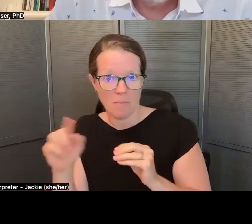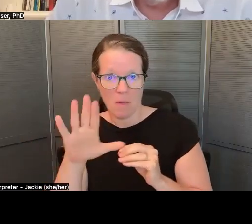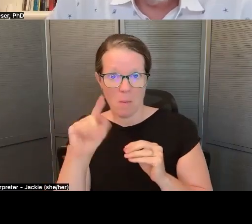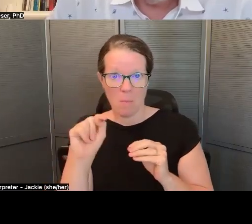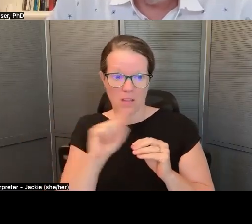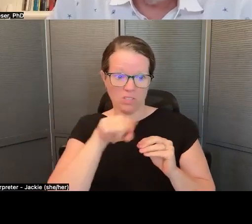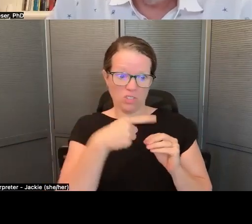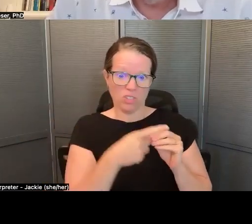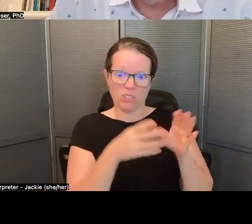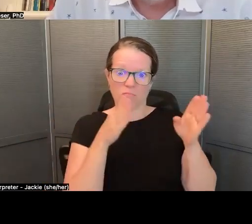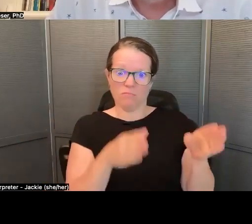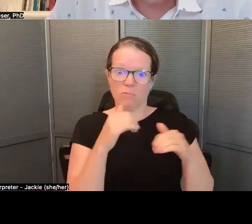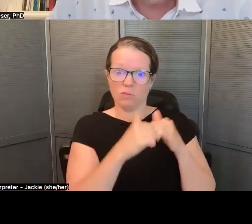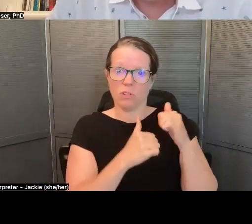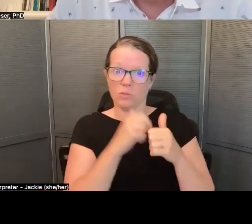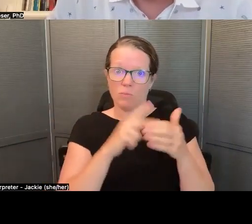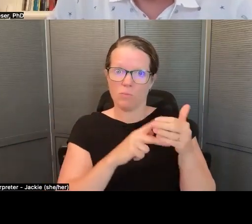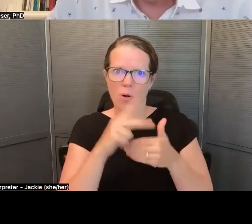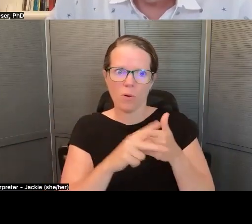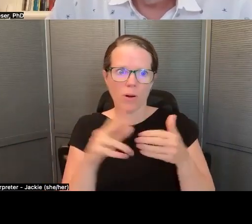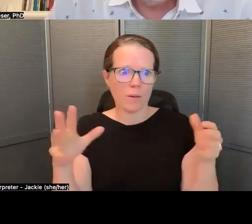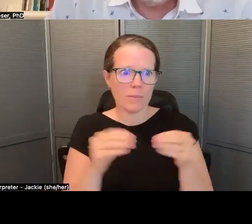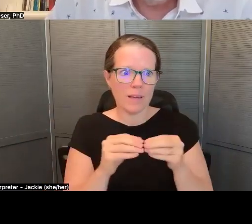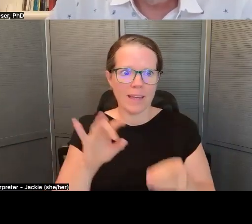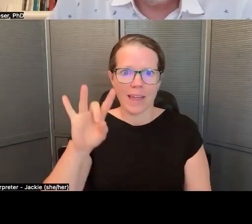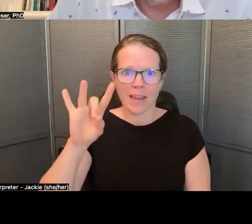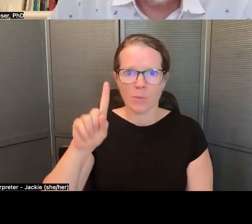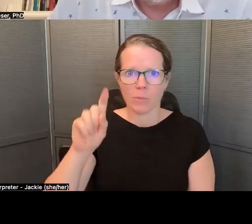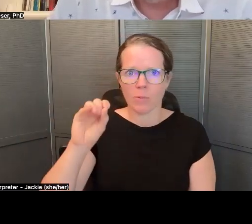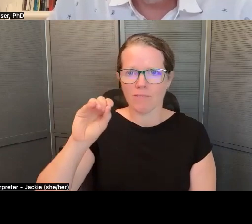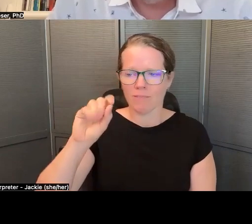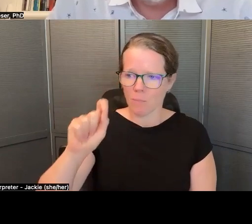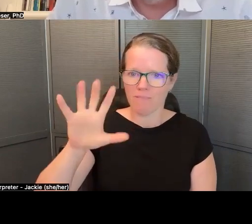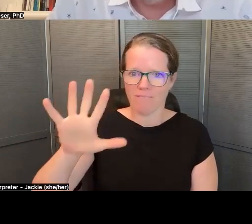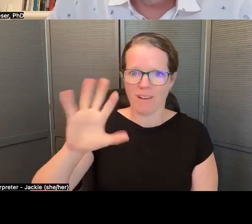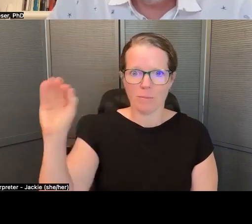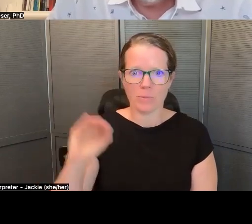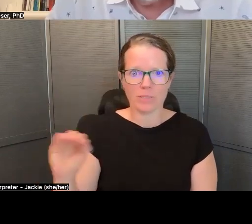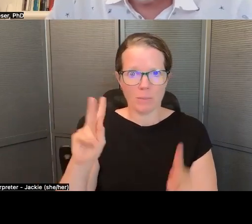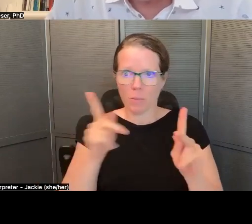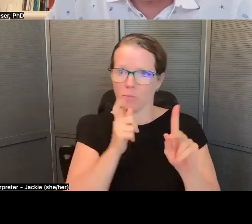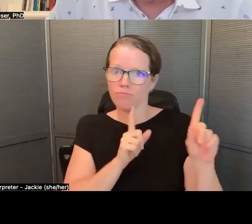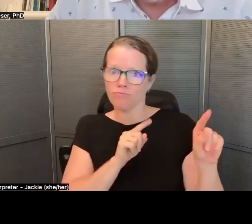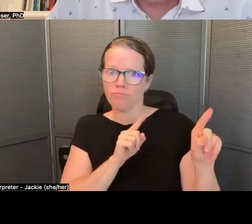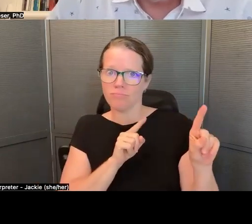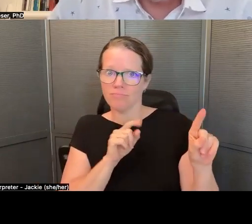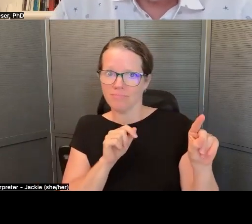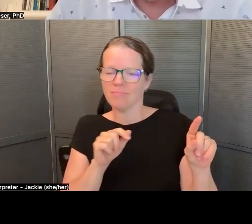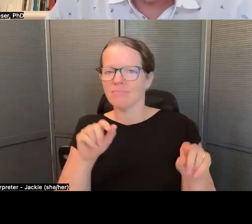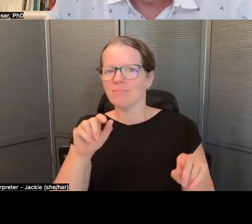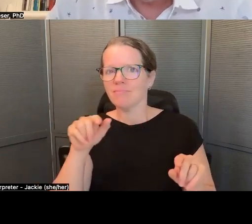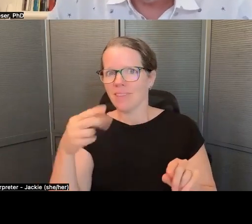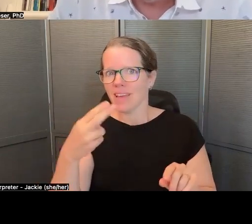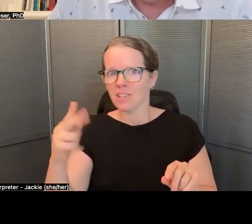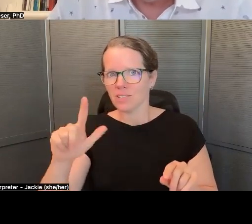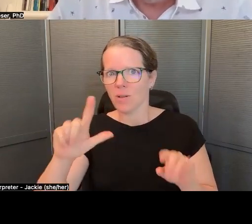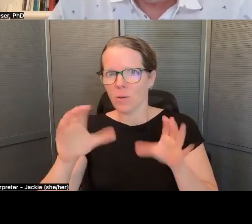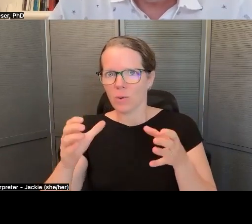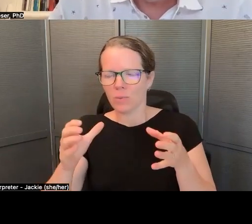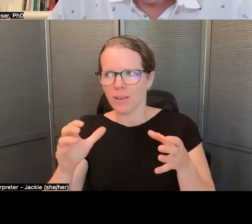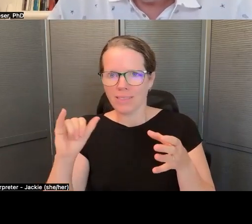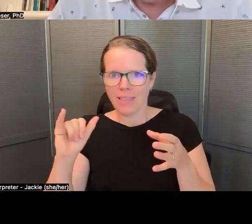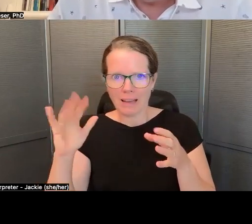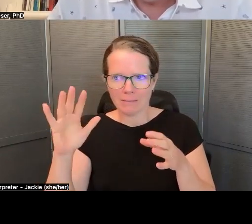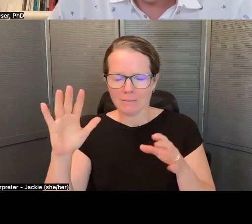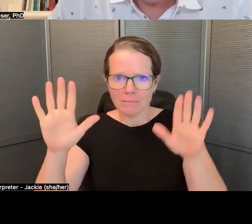81.5% across these 2 different clubhouses for participants in the HHL group. And that's really an excellent rate of